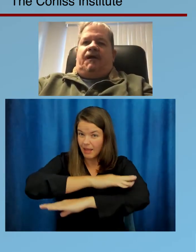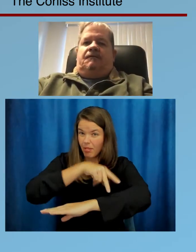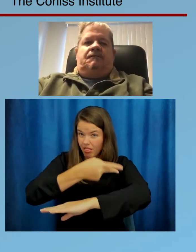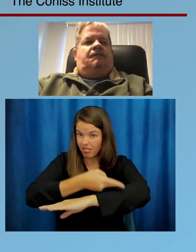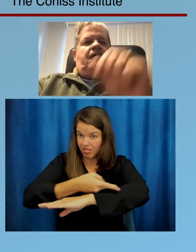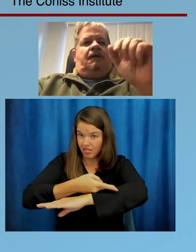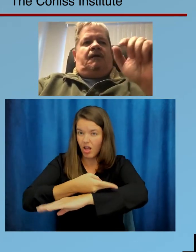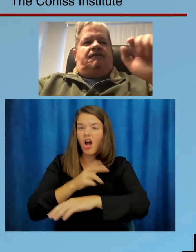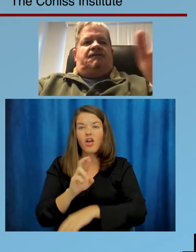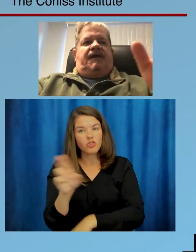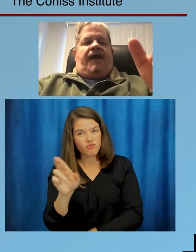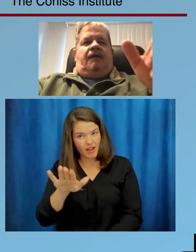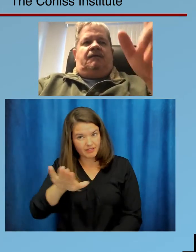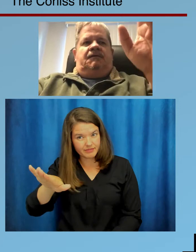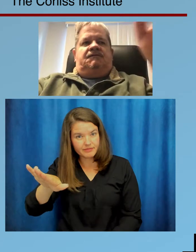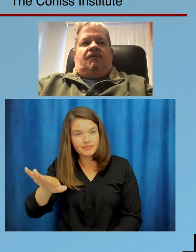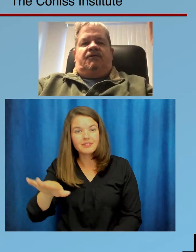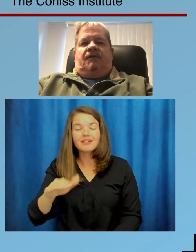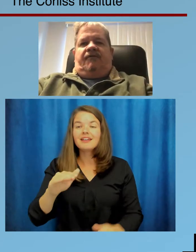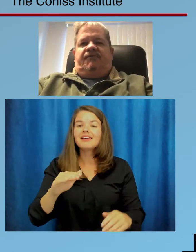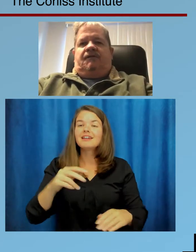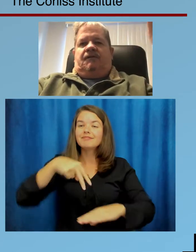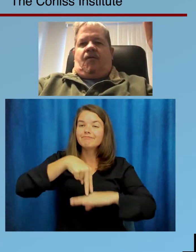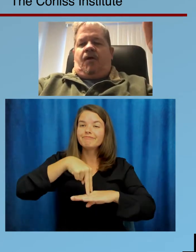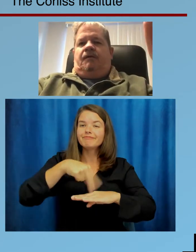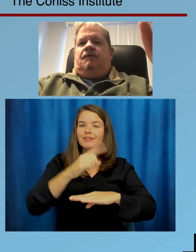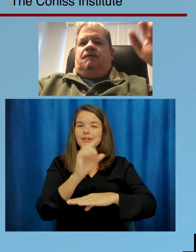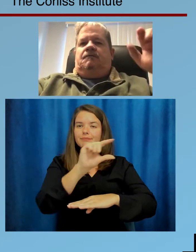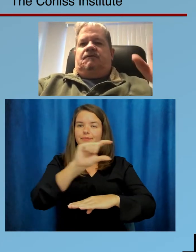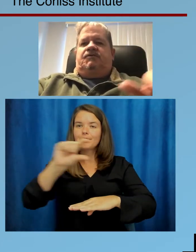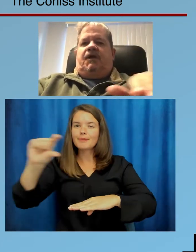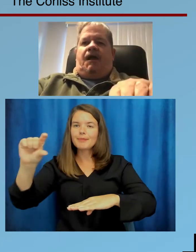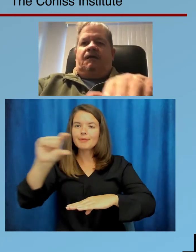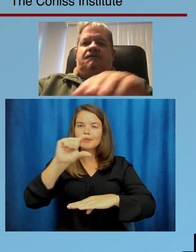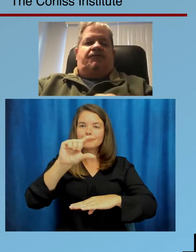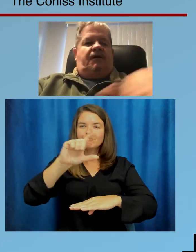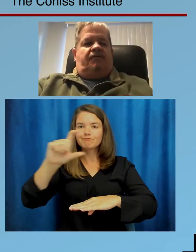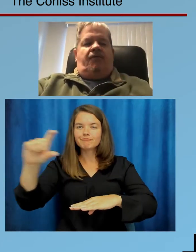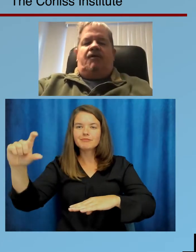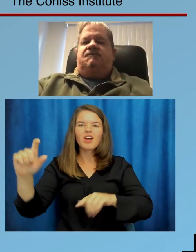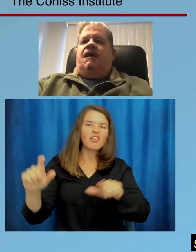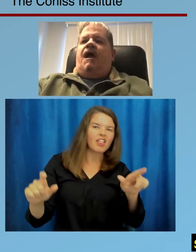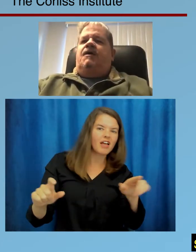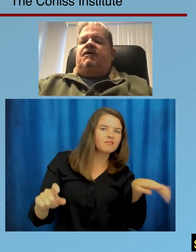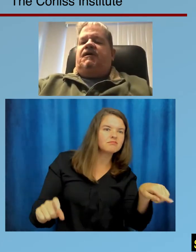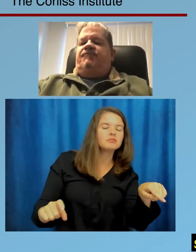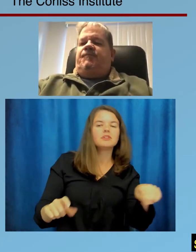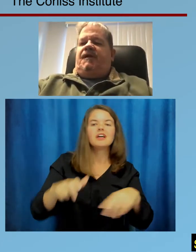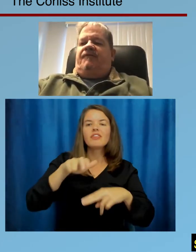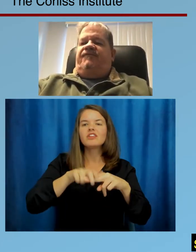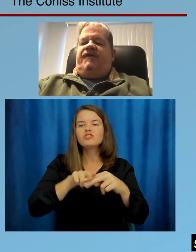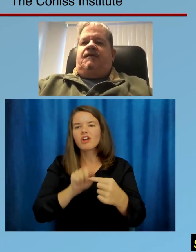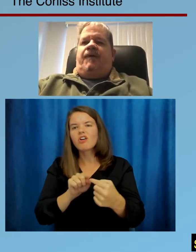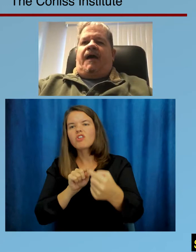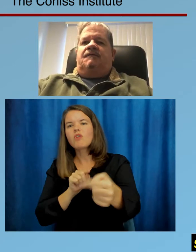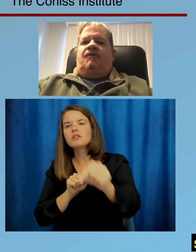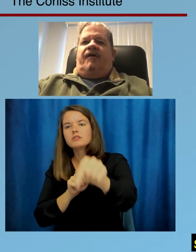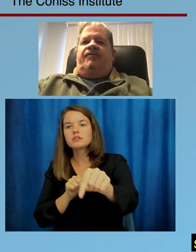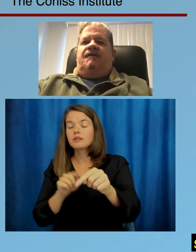your right. The scale is on your left in the corner. Chair is right across. She gives me that feedback so that